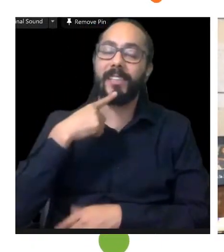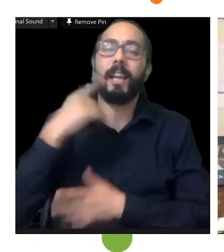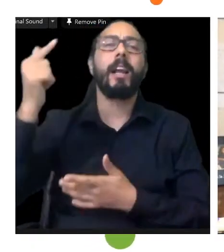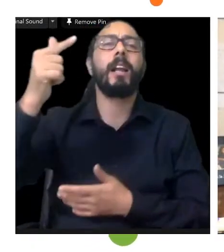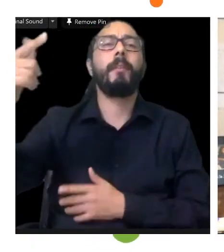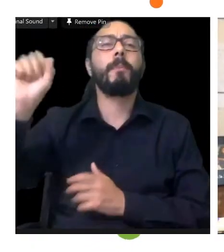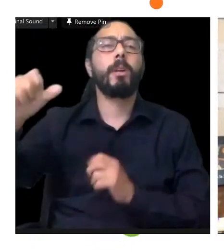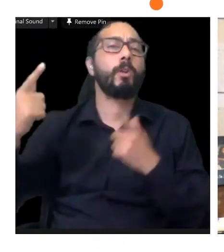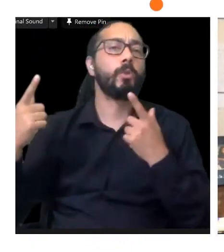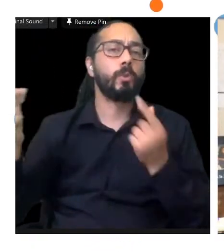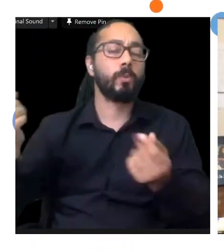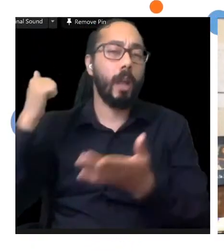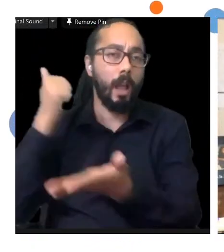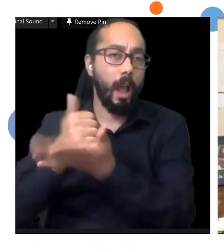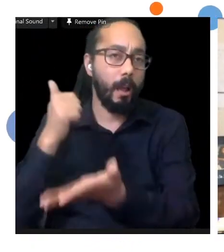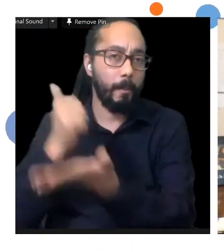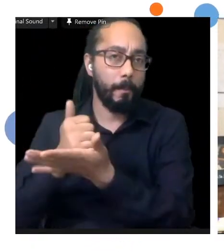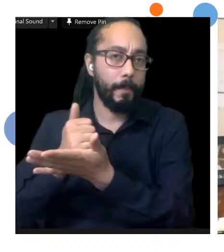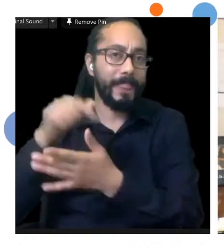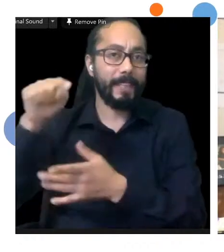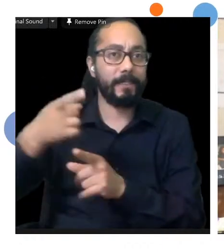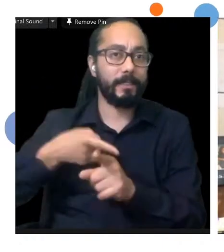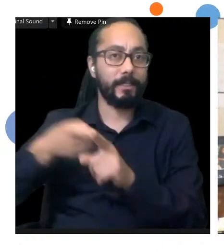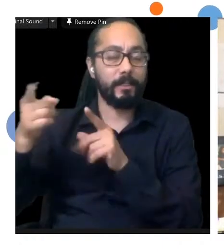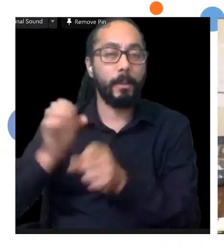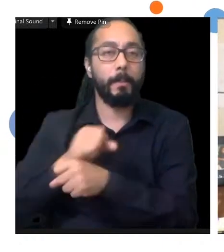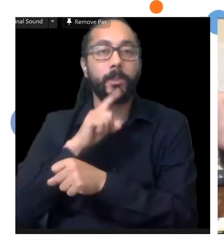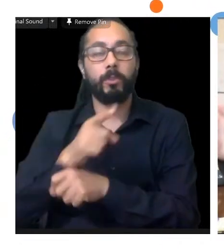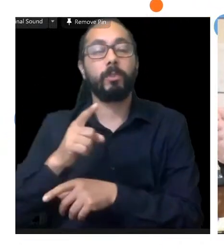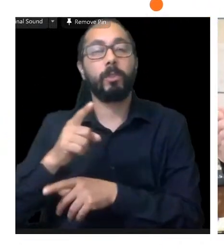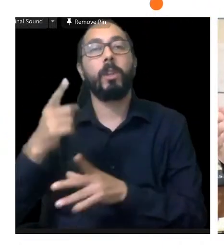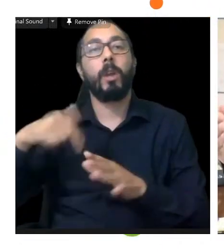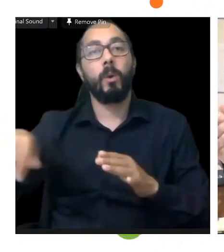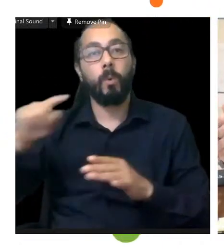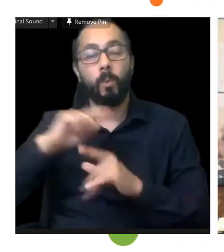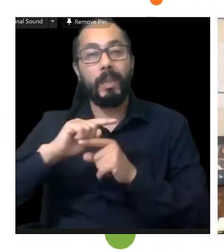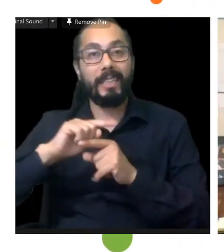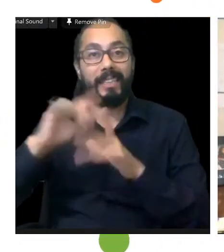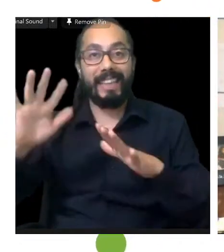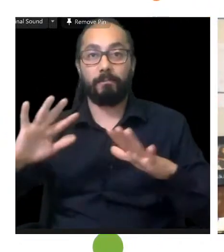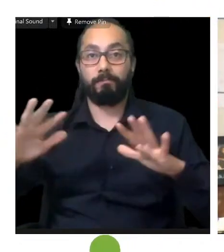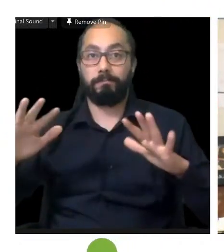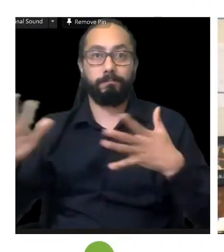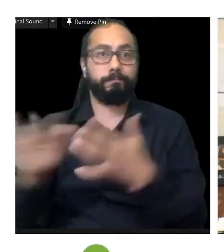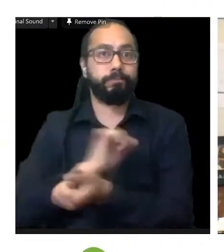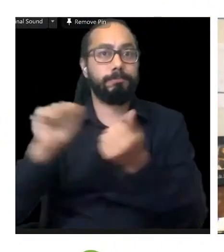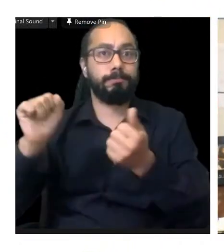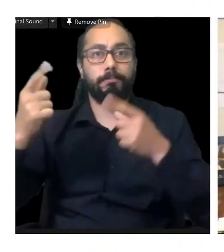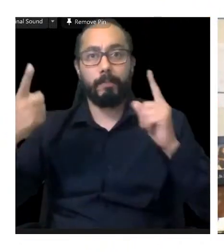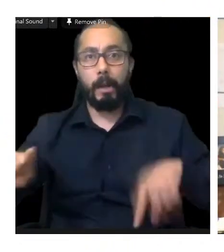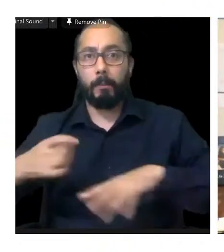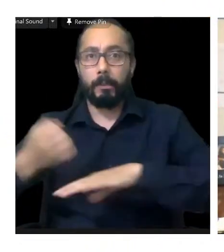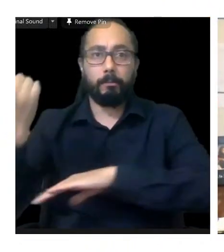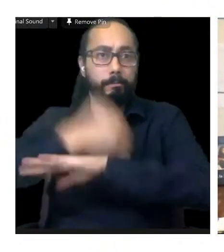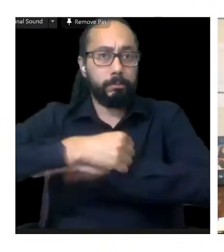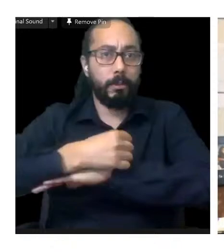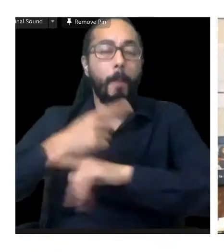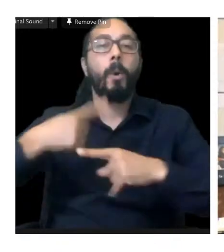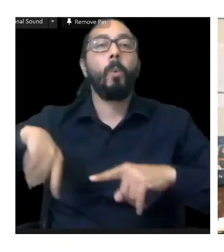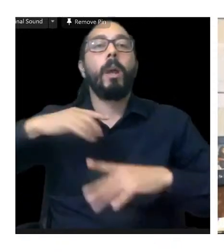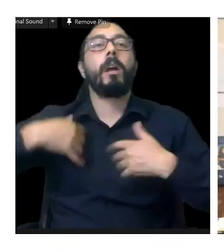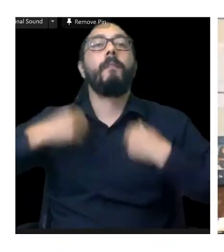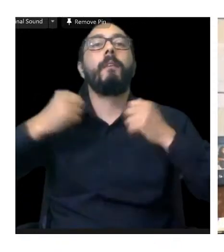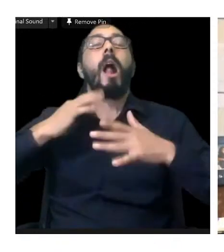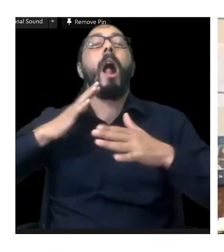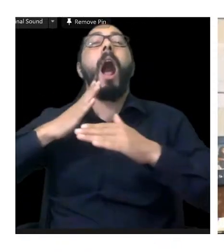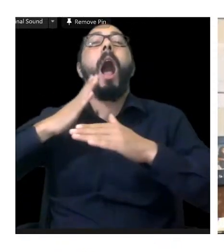to help this sector, make sure that we cross the chasm and get to the other side? I've been really thinking a lot about that. Maybe there are a couple